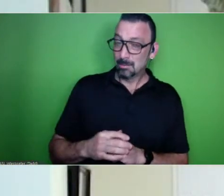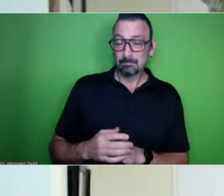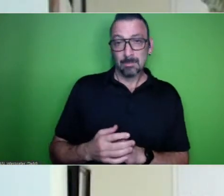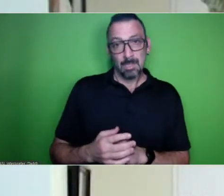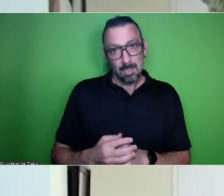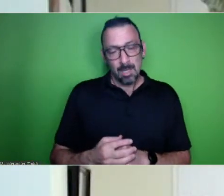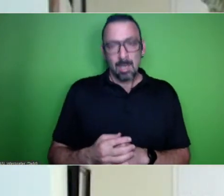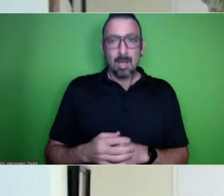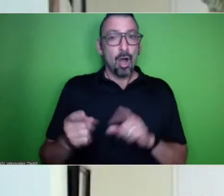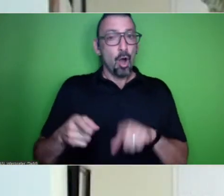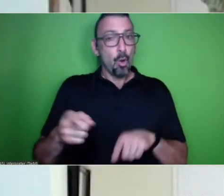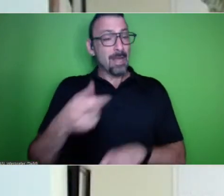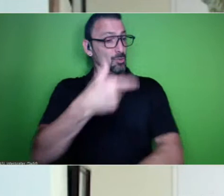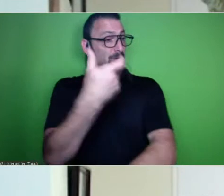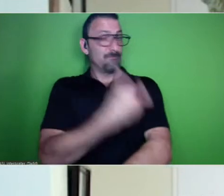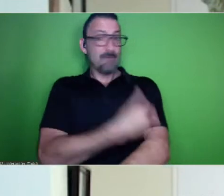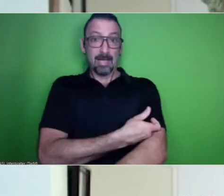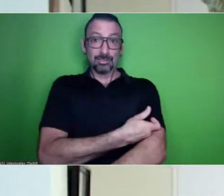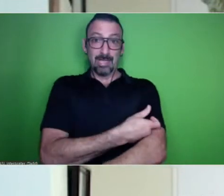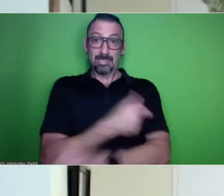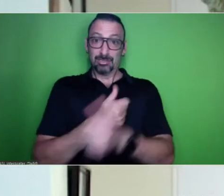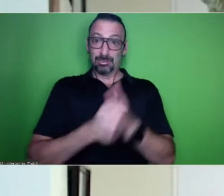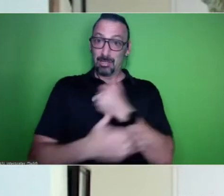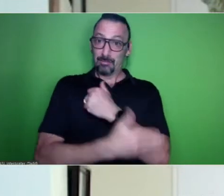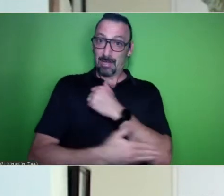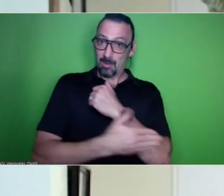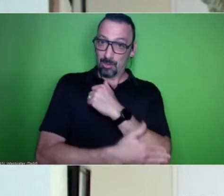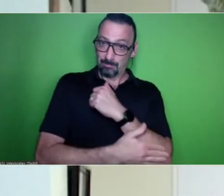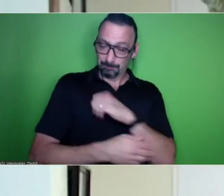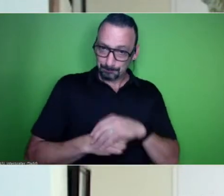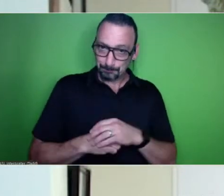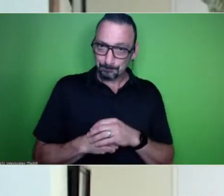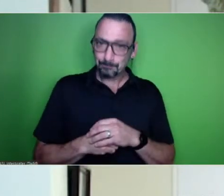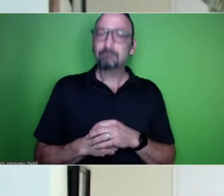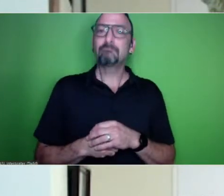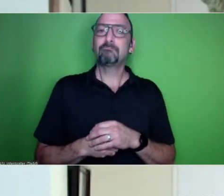When you get a vaccine in the county, you get a